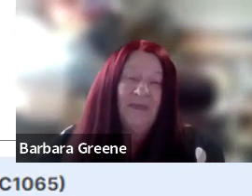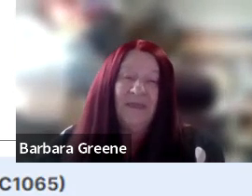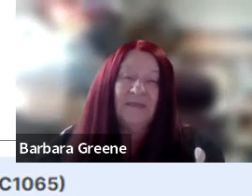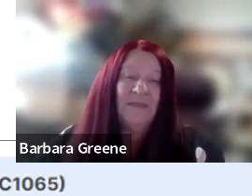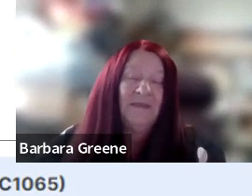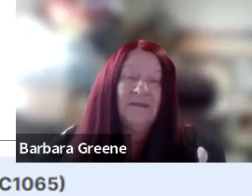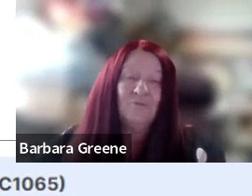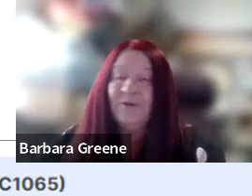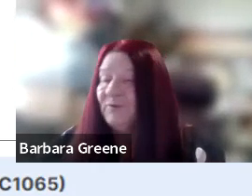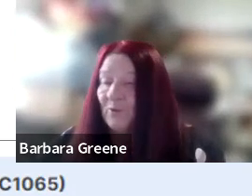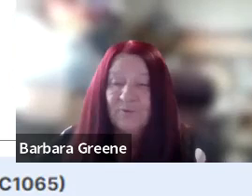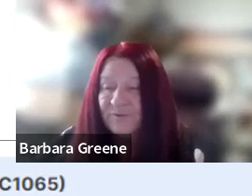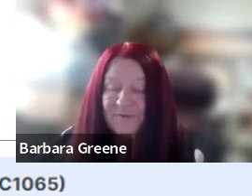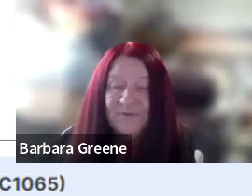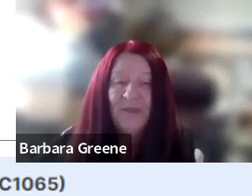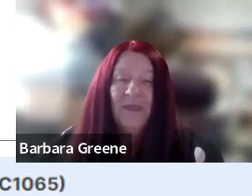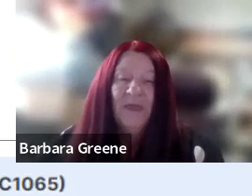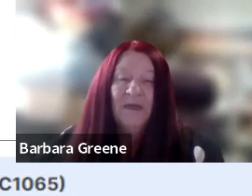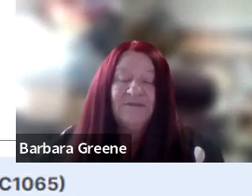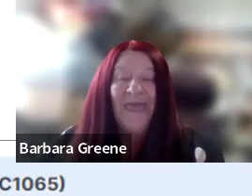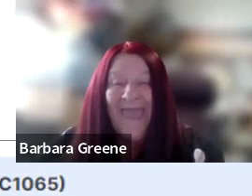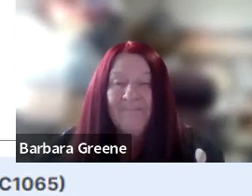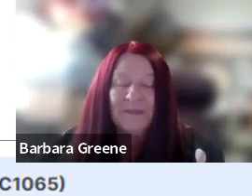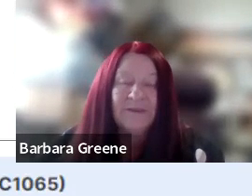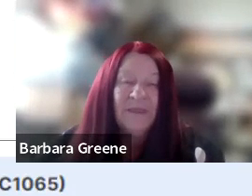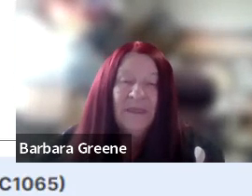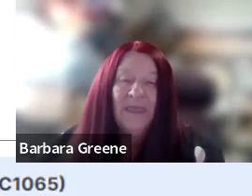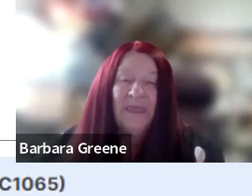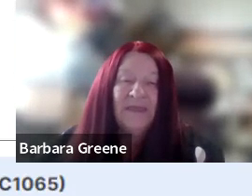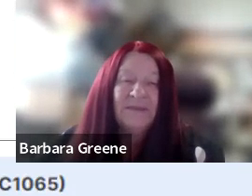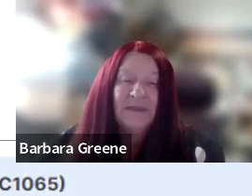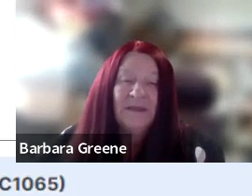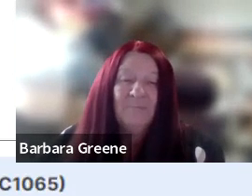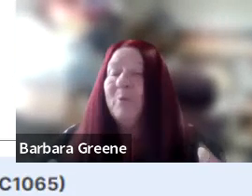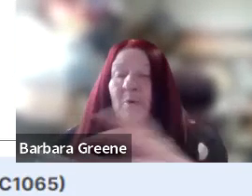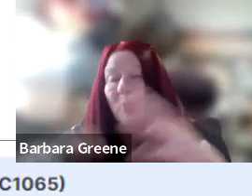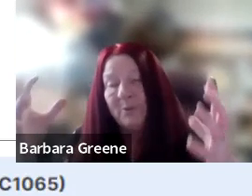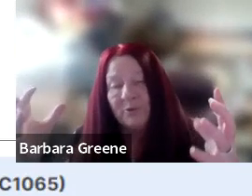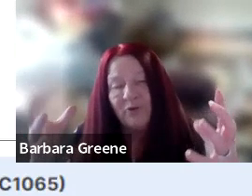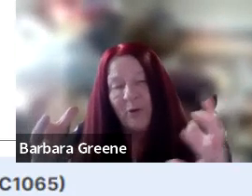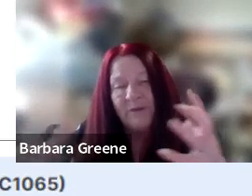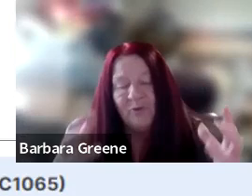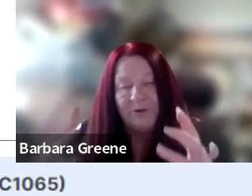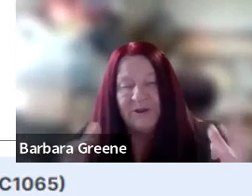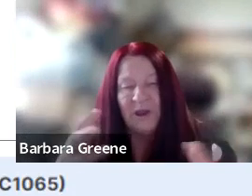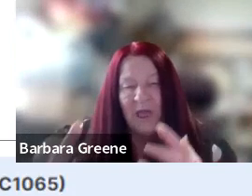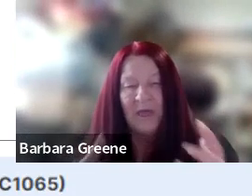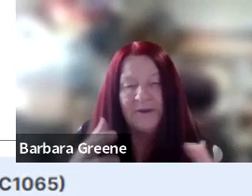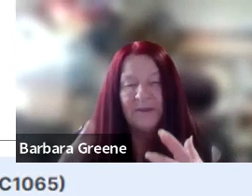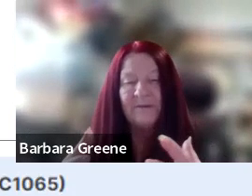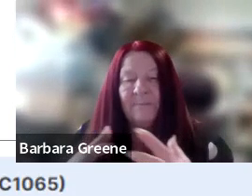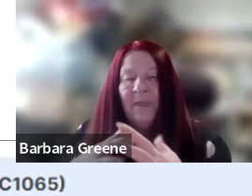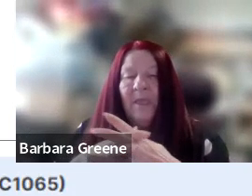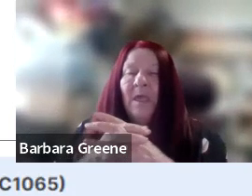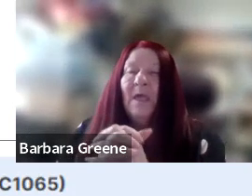celebrations and resources to happen. And but we did a